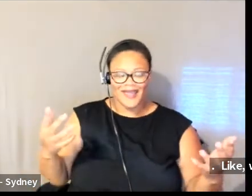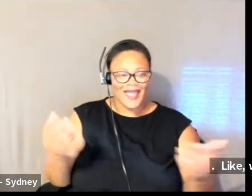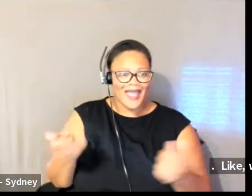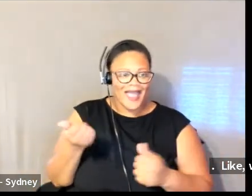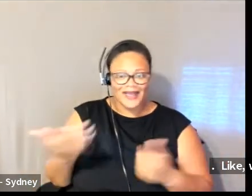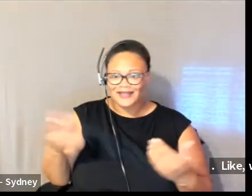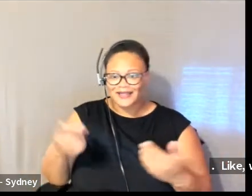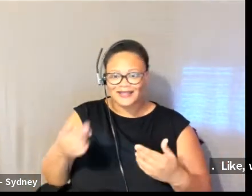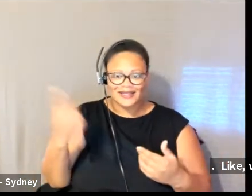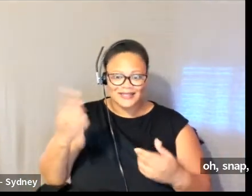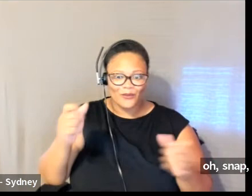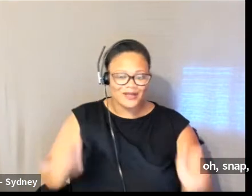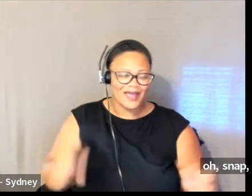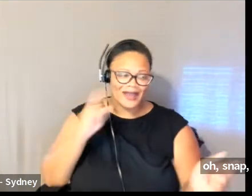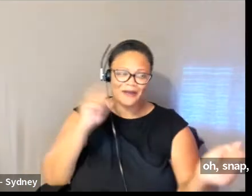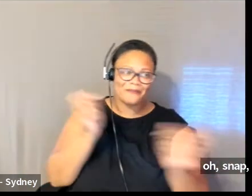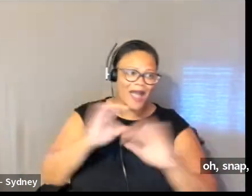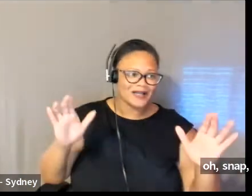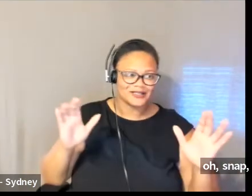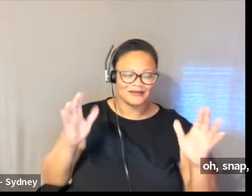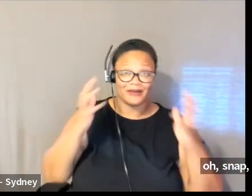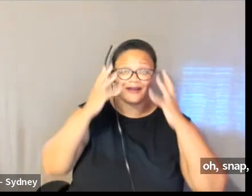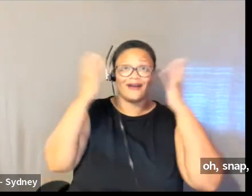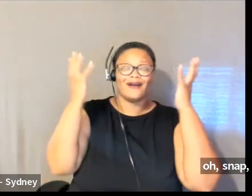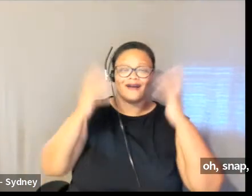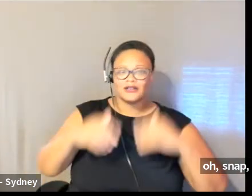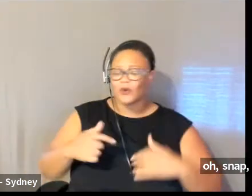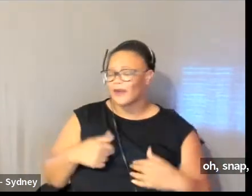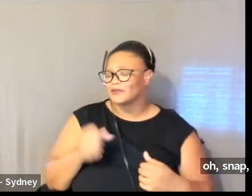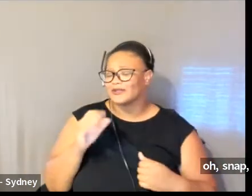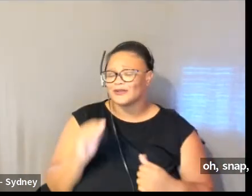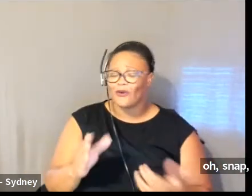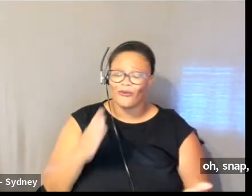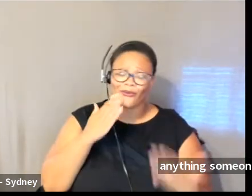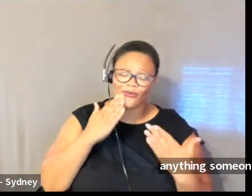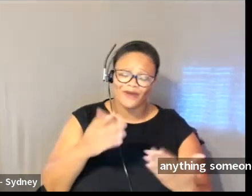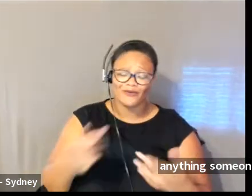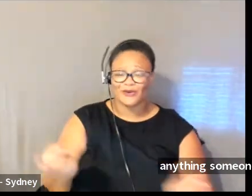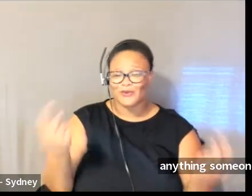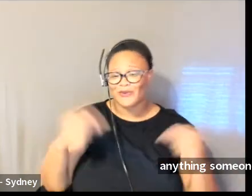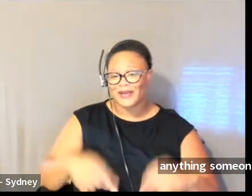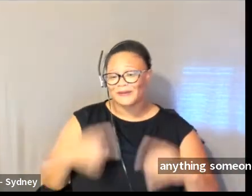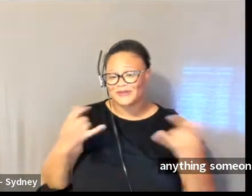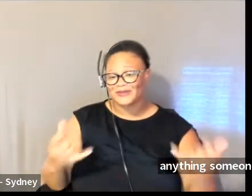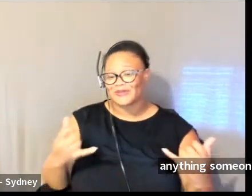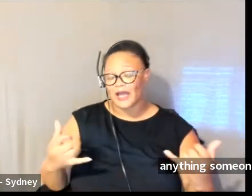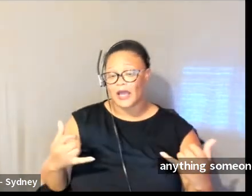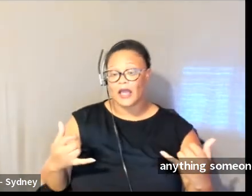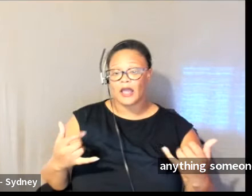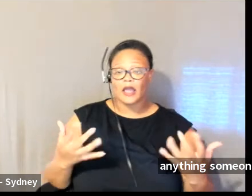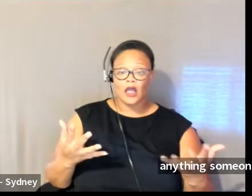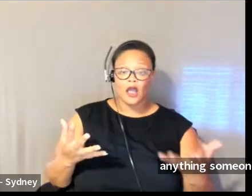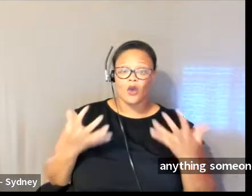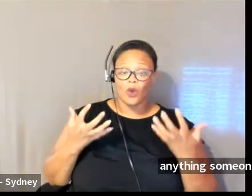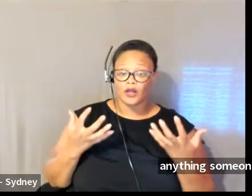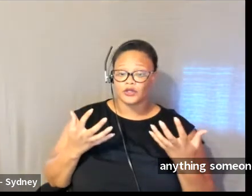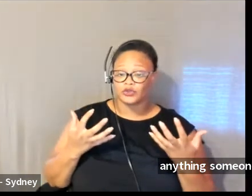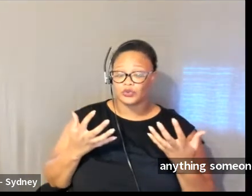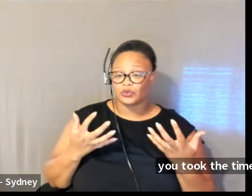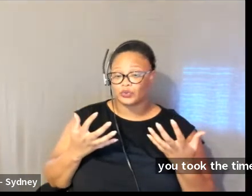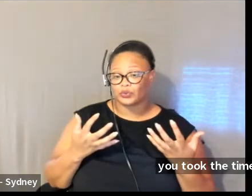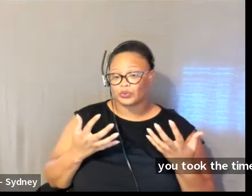imagine. So like I am very grateful you took the time to be here with us today. I also want to take the time